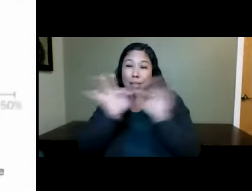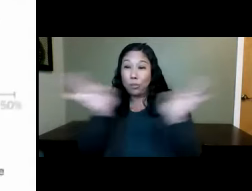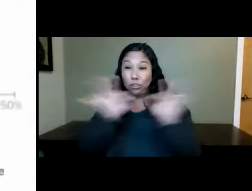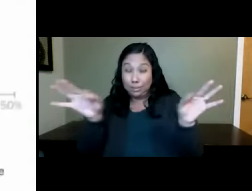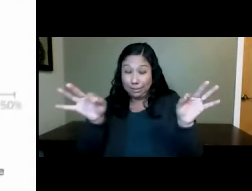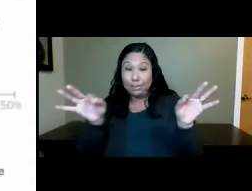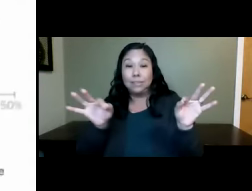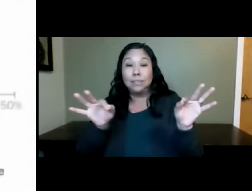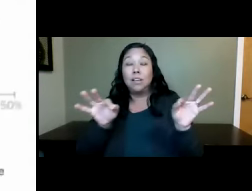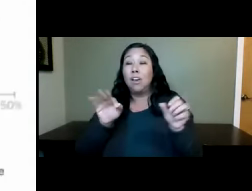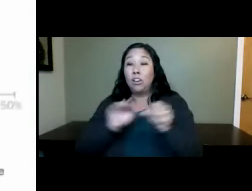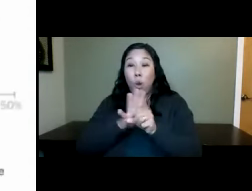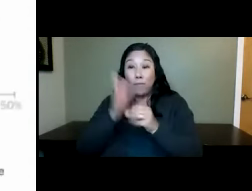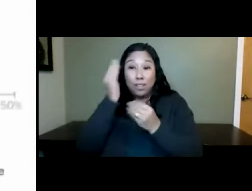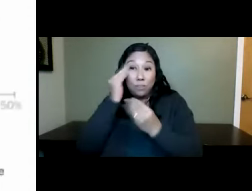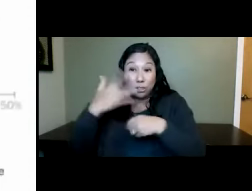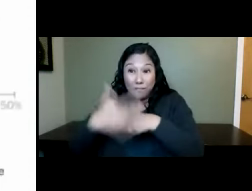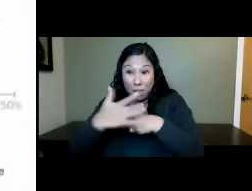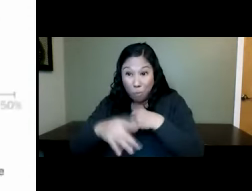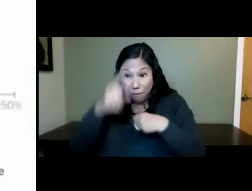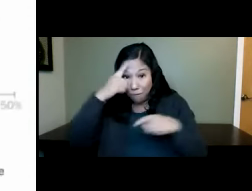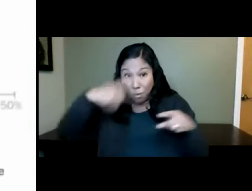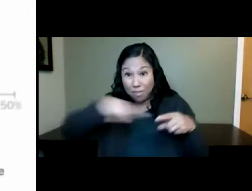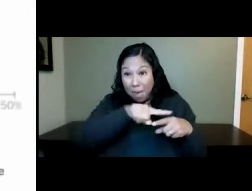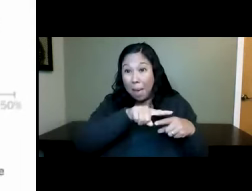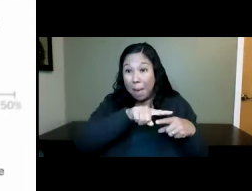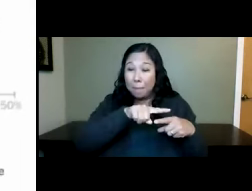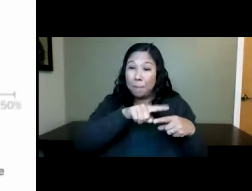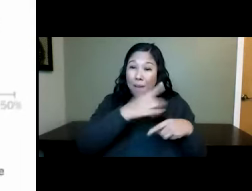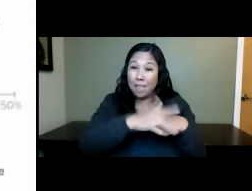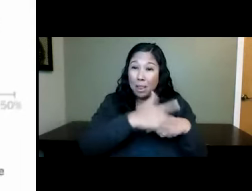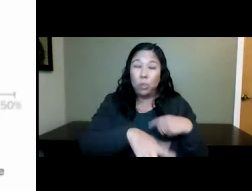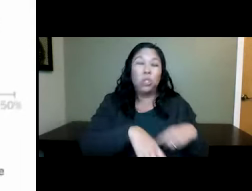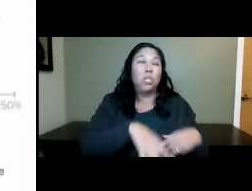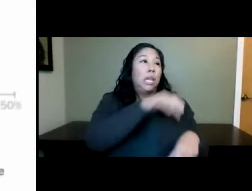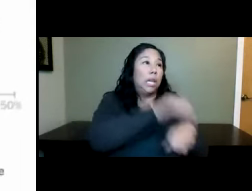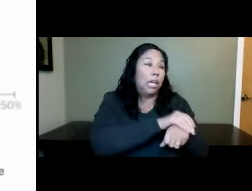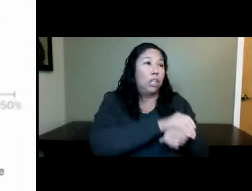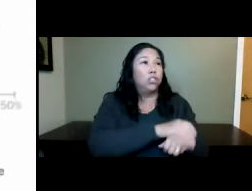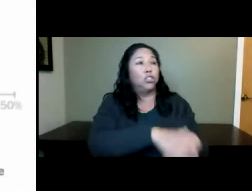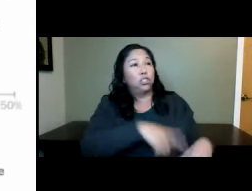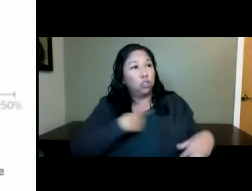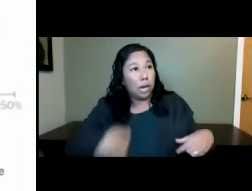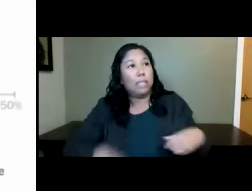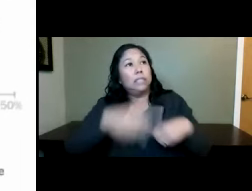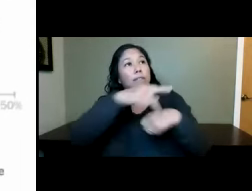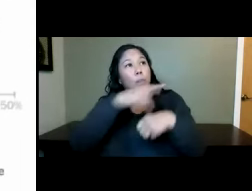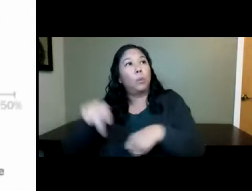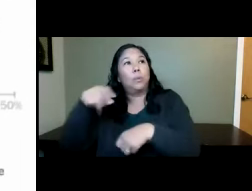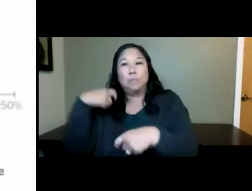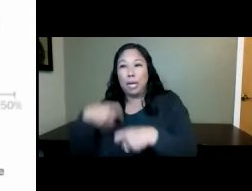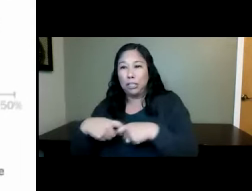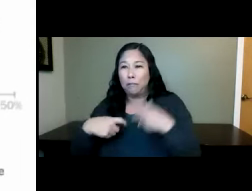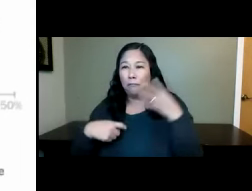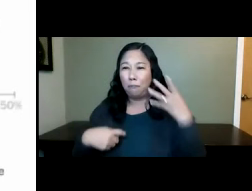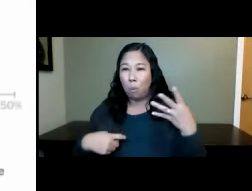the COVID-19 information available to the community is only available in English, Chinese, Filipino, and Spanish. And